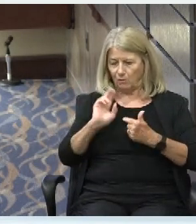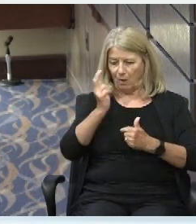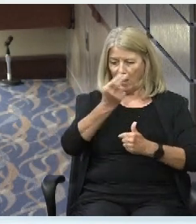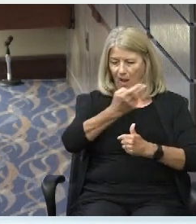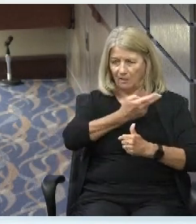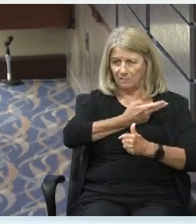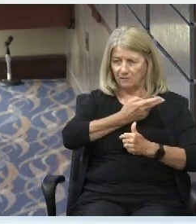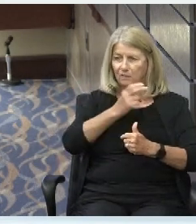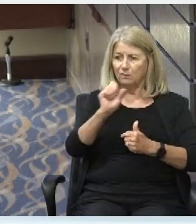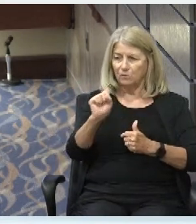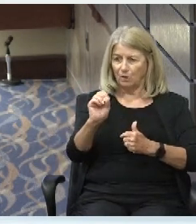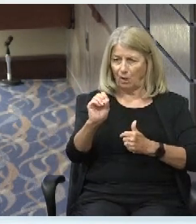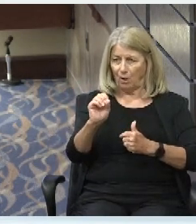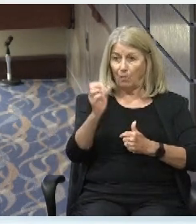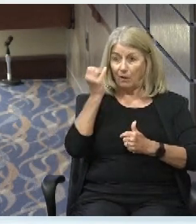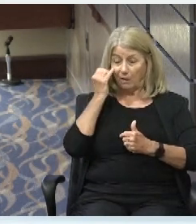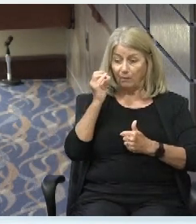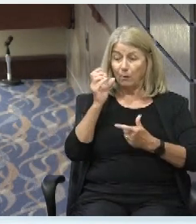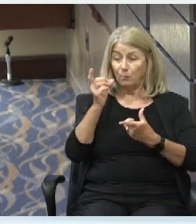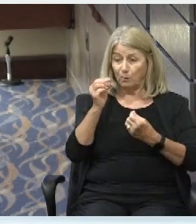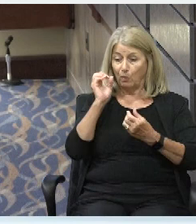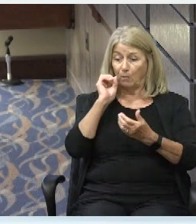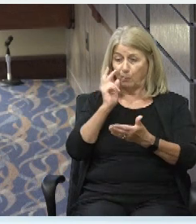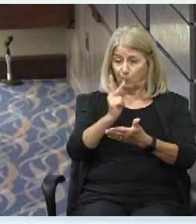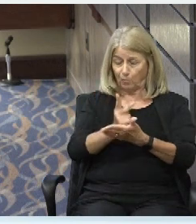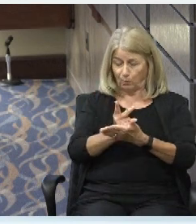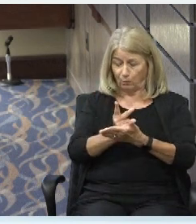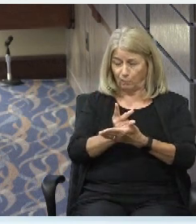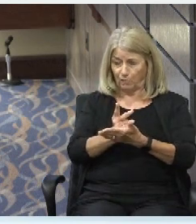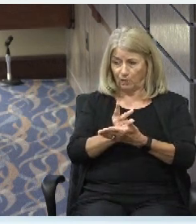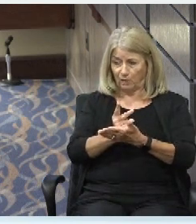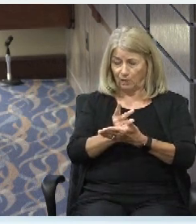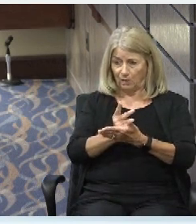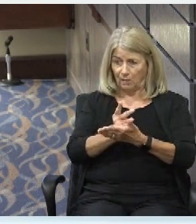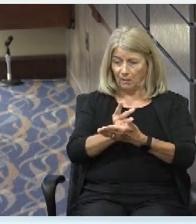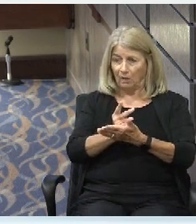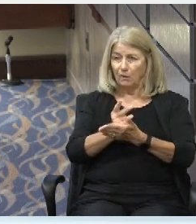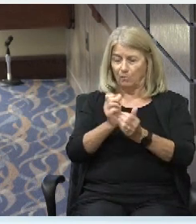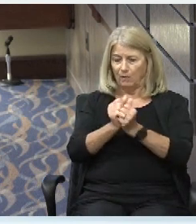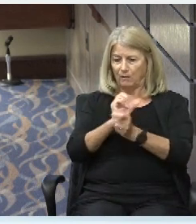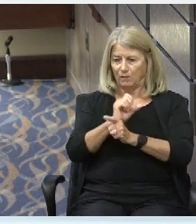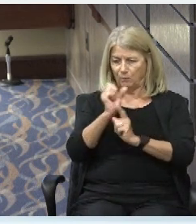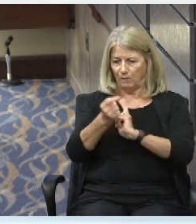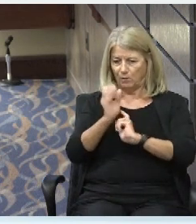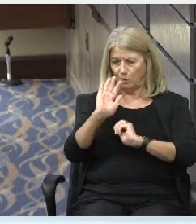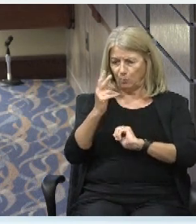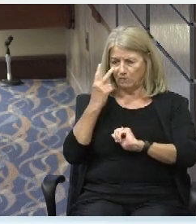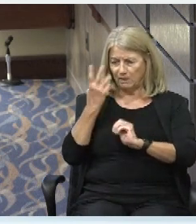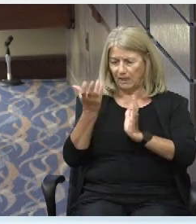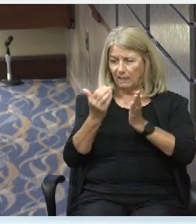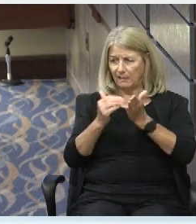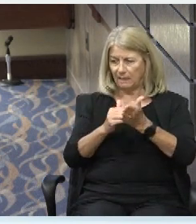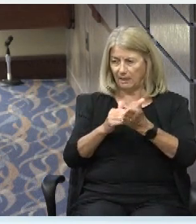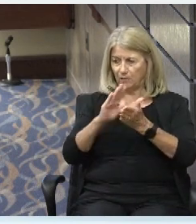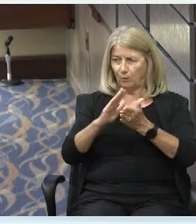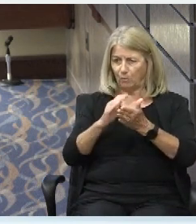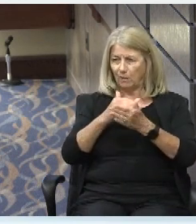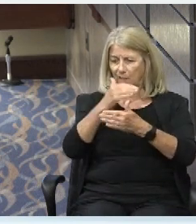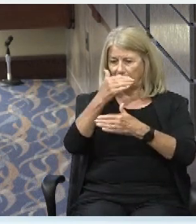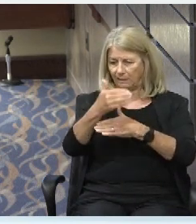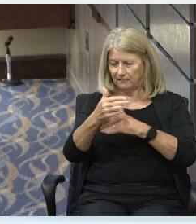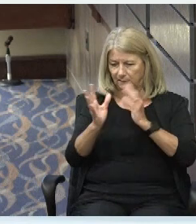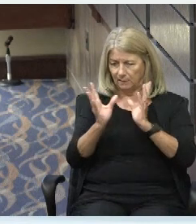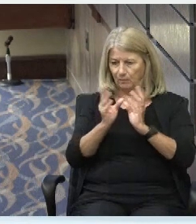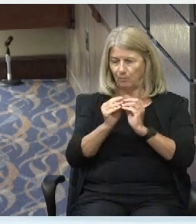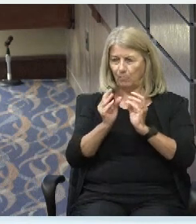And so if y'all do approve with conditions, you'll be seeing this again in your next couple of meetings once the